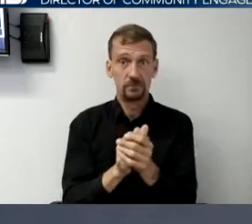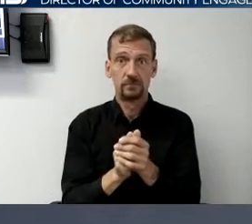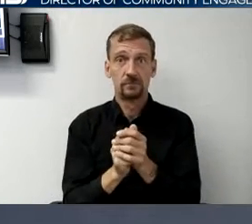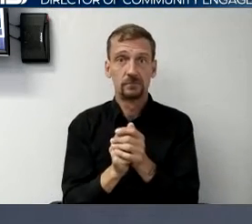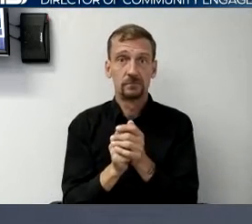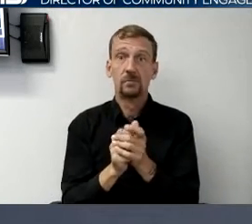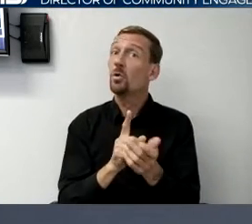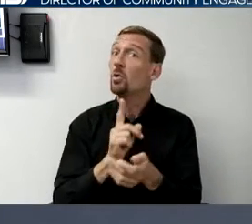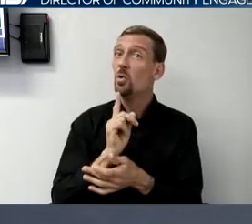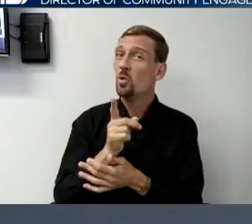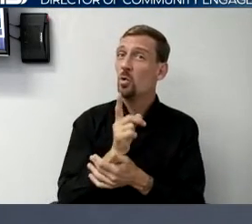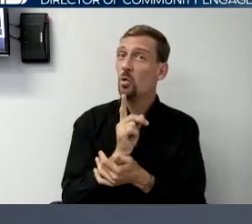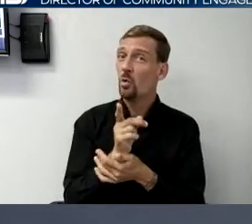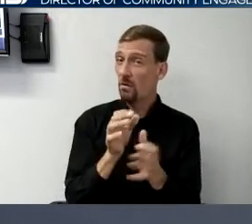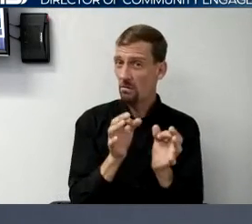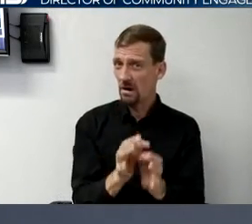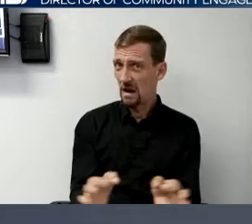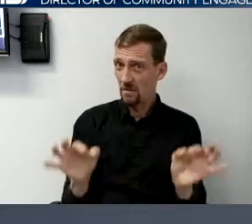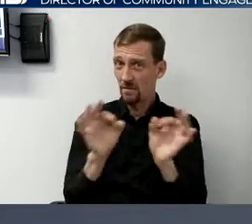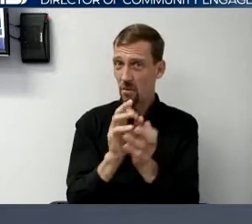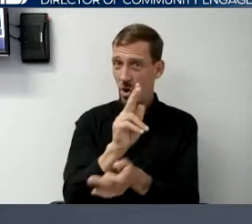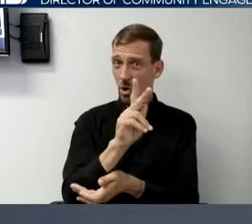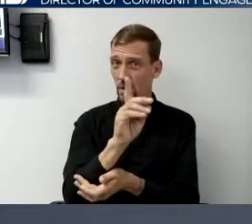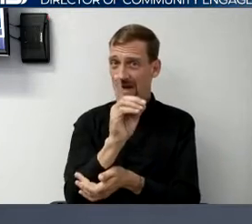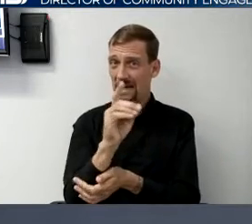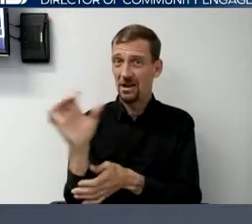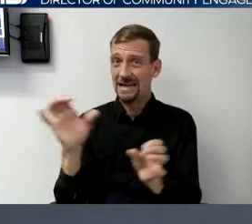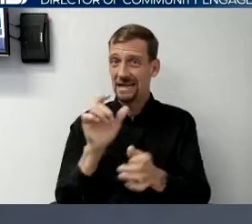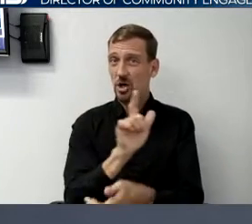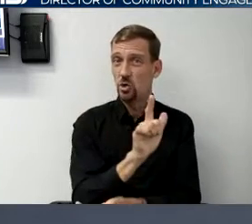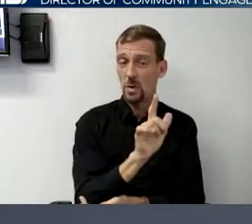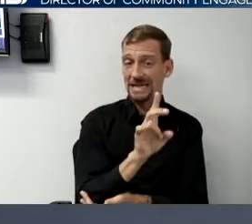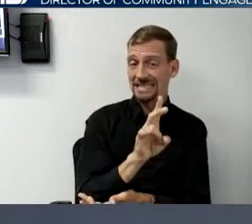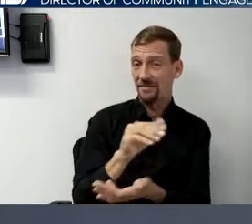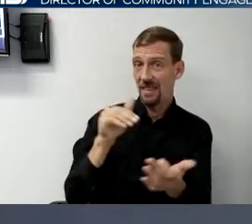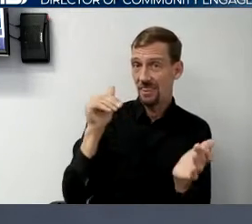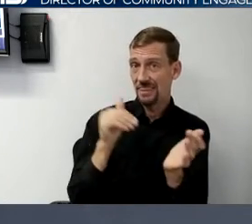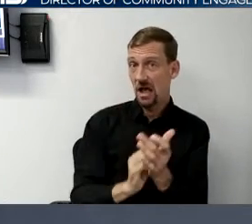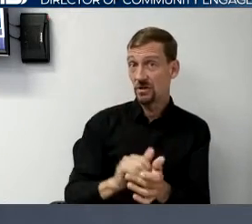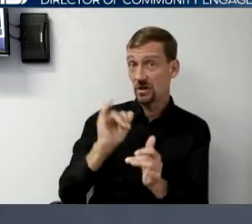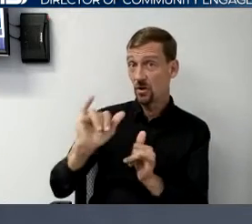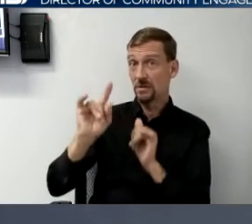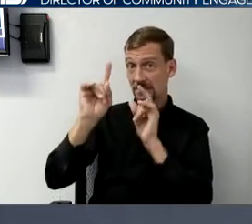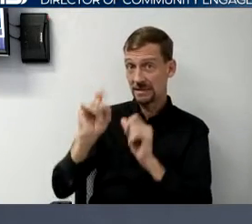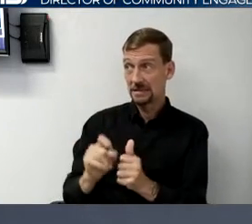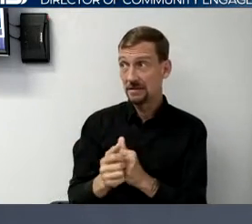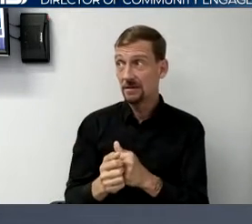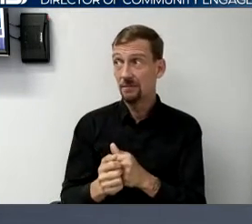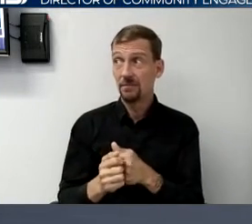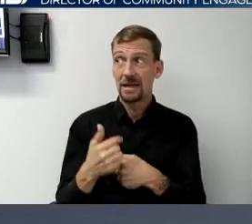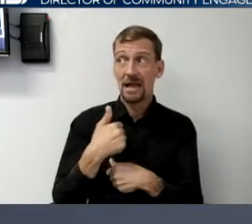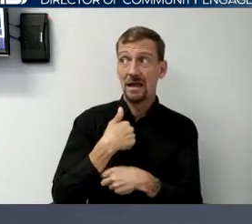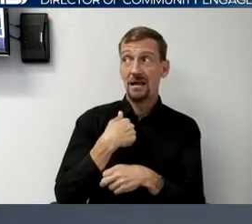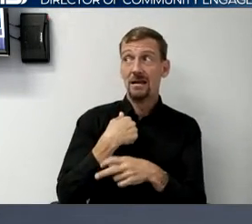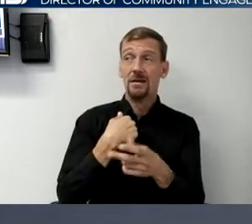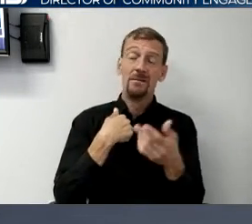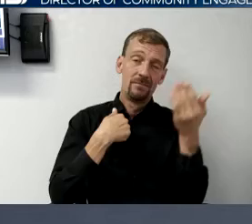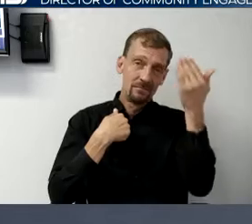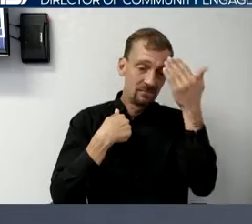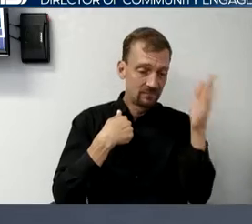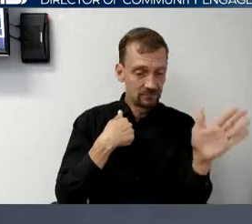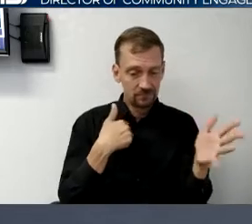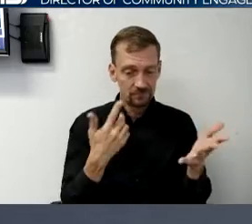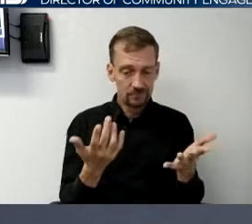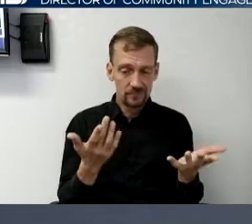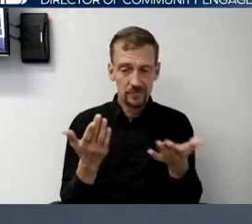really meaningful to know that Kaweah Delta did 27,000 of those tests? So I don't